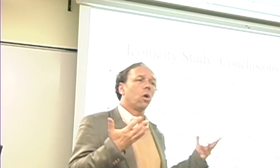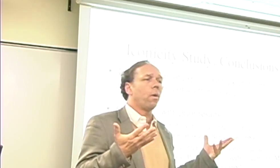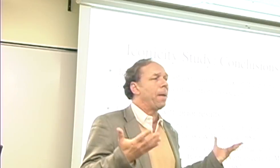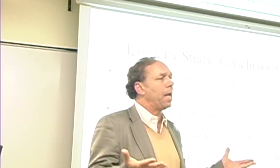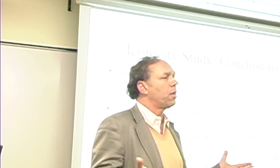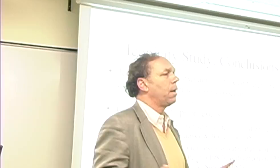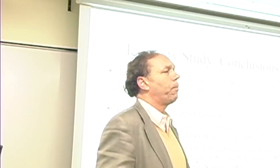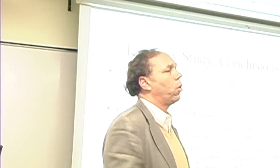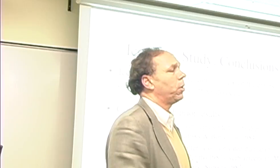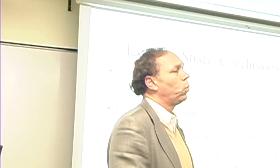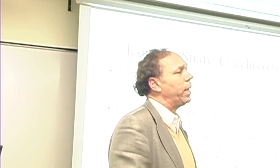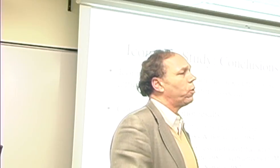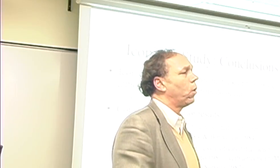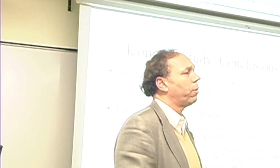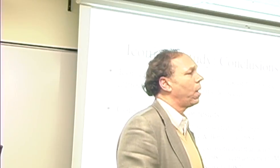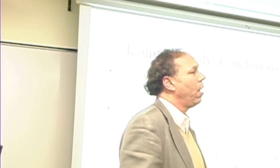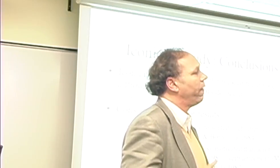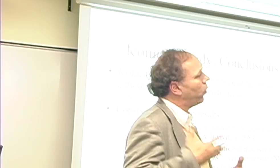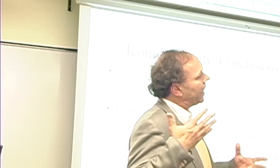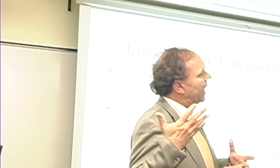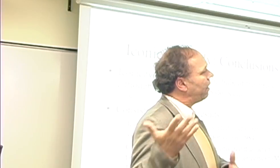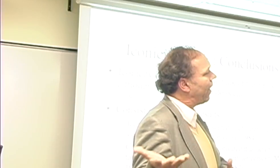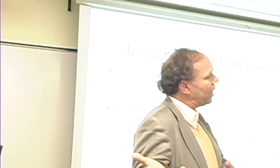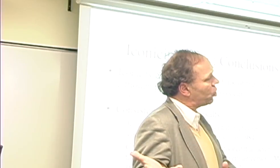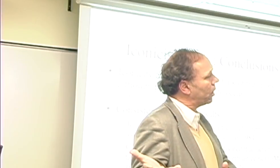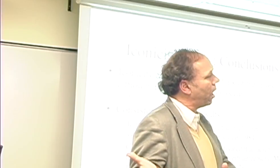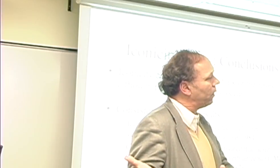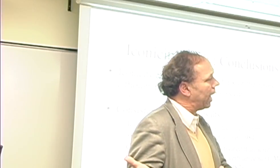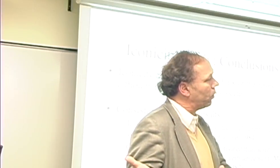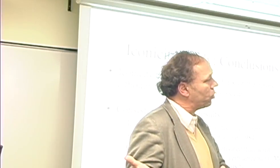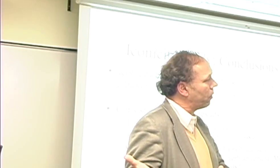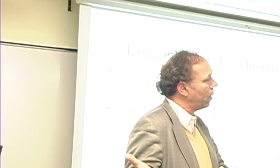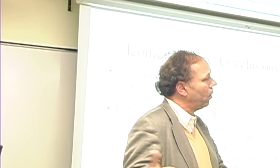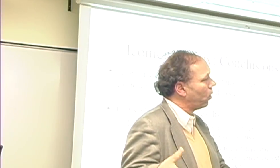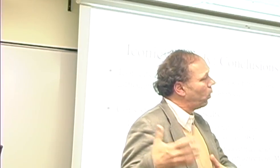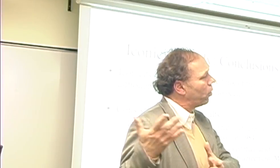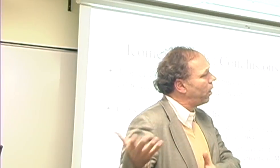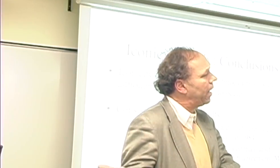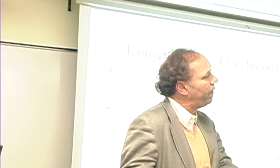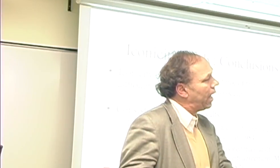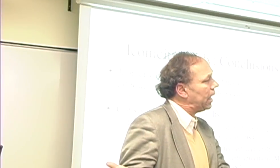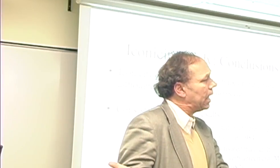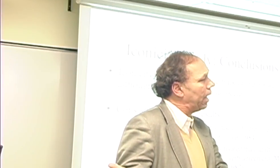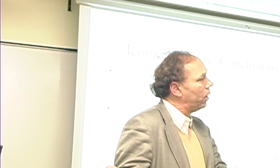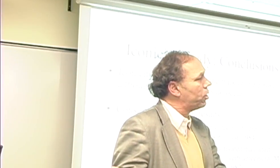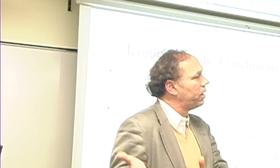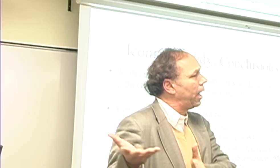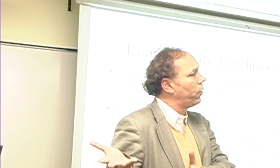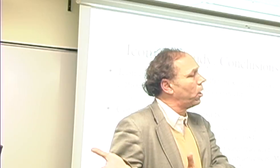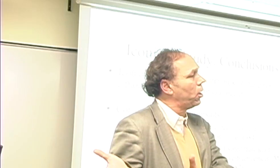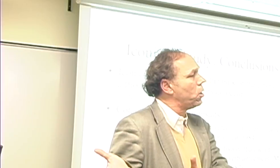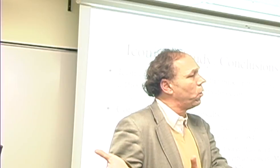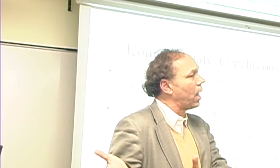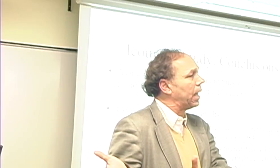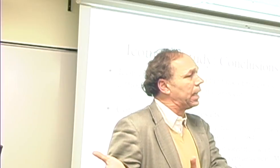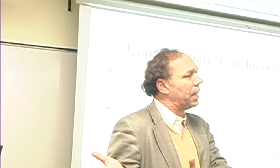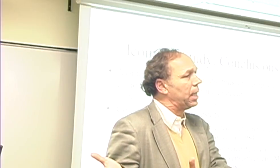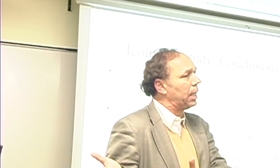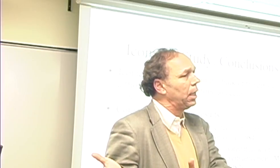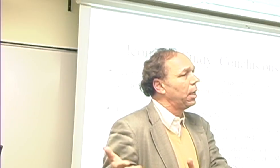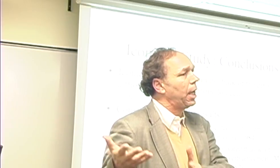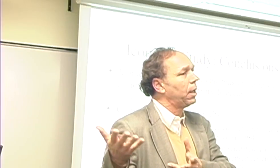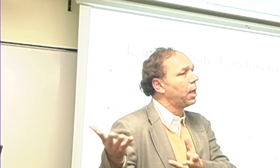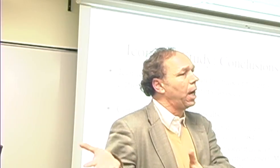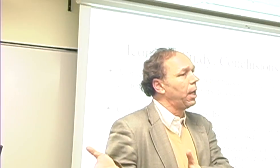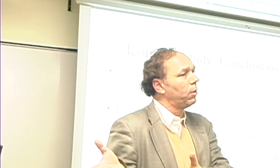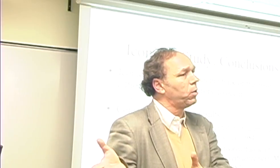iconicity still remains an important resource for the innovation of languages. So when they're innovating language, they're going to use